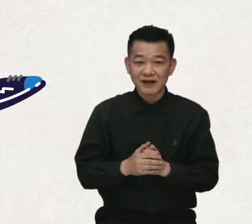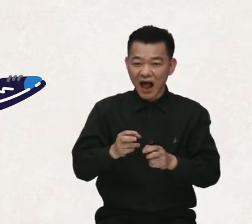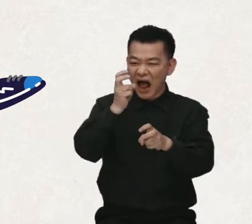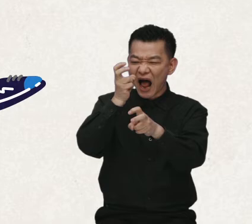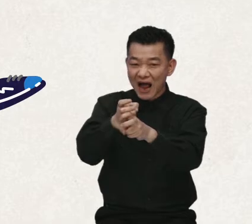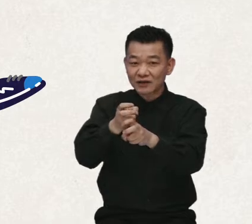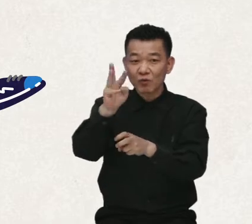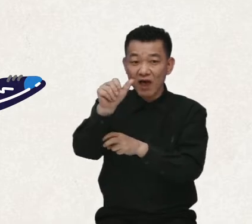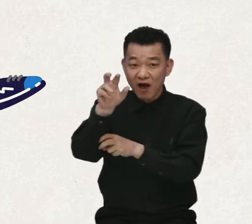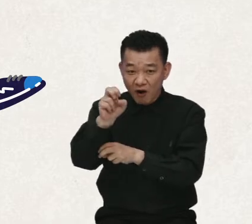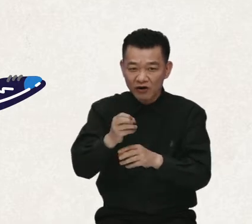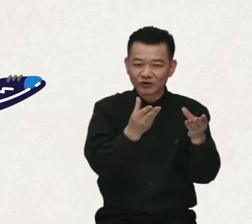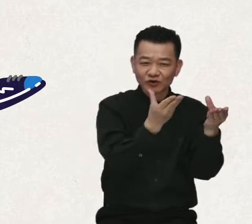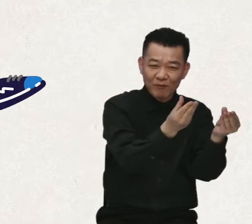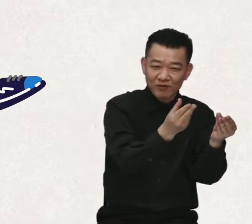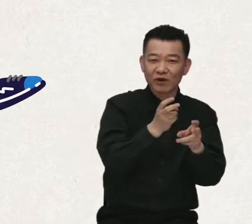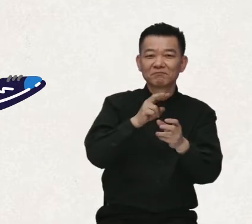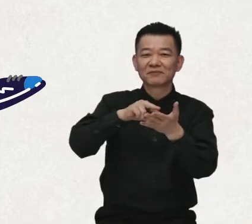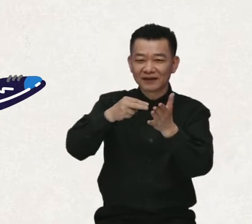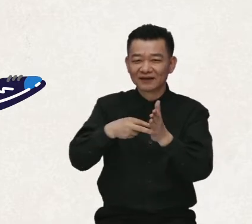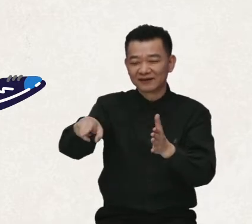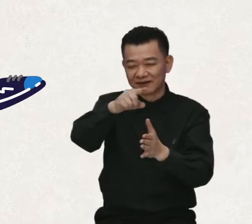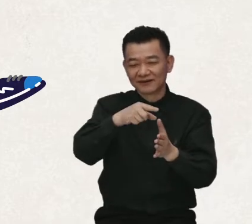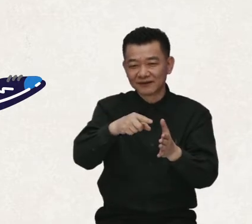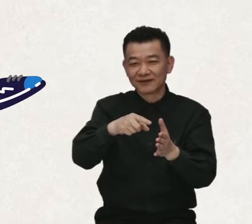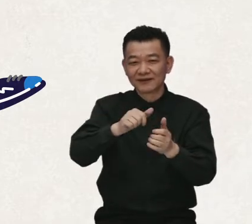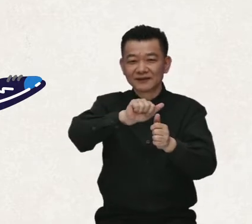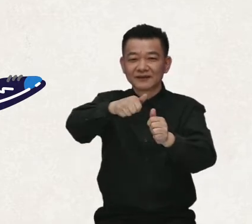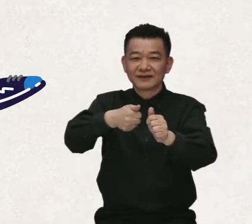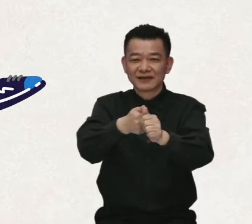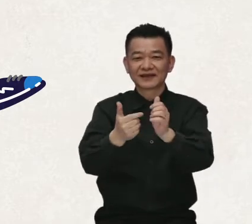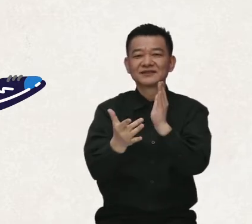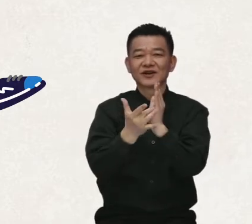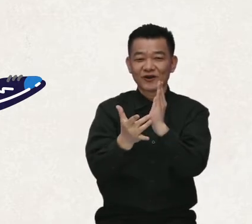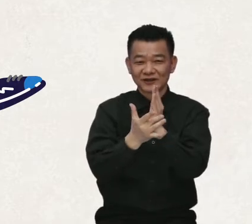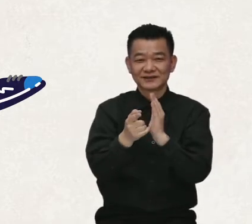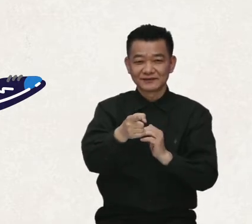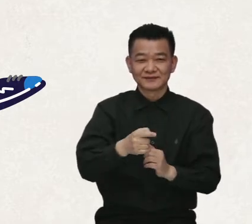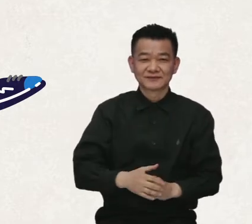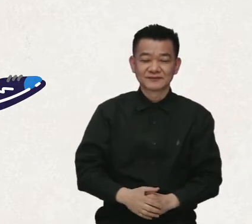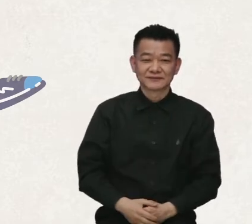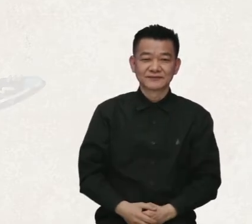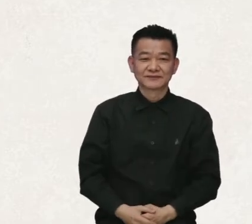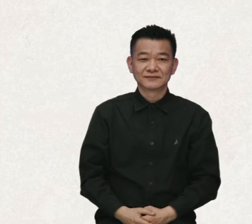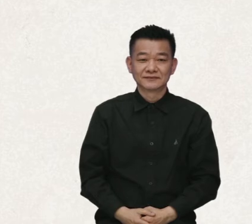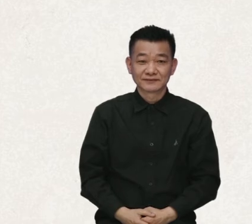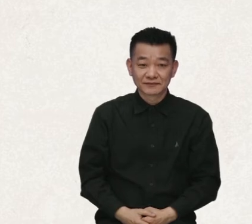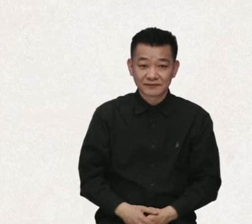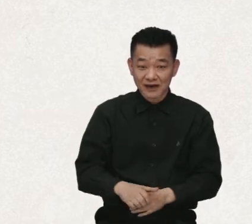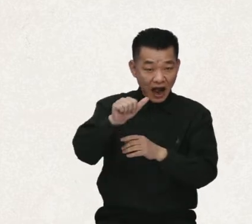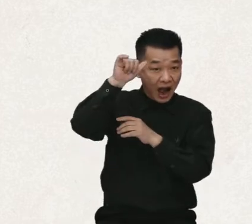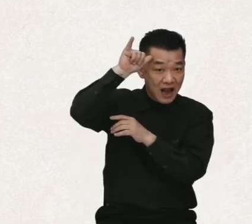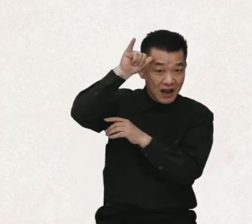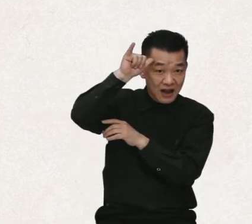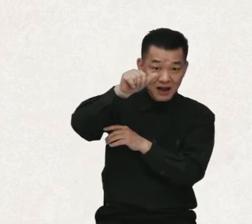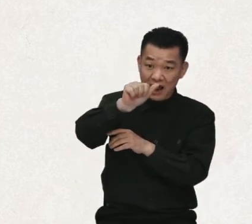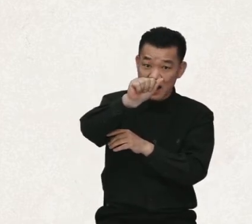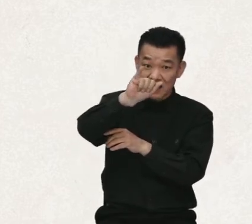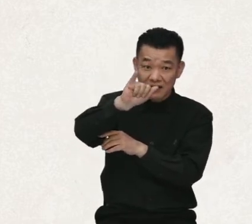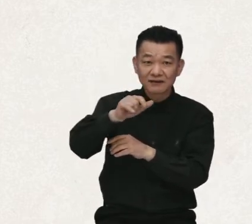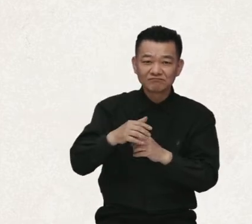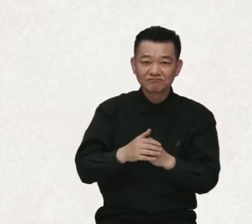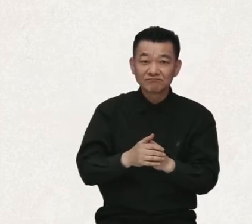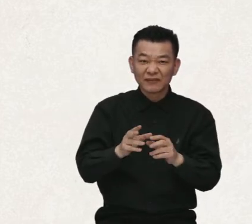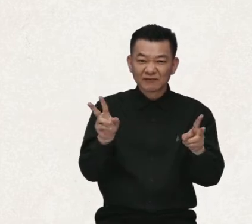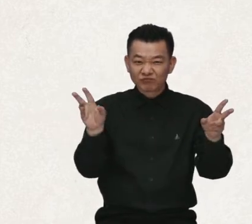the quality of life of persons with disabilities are called assistive technologies. Because an AI